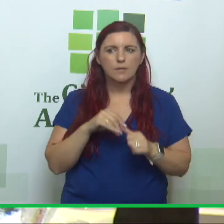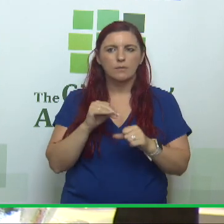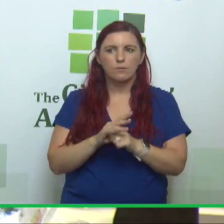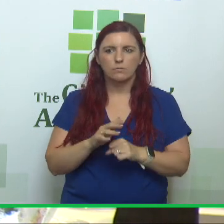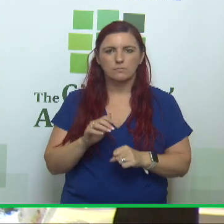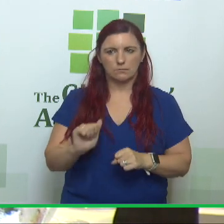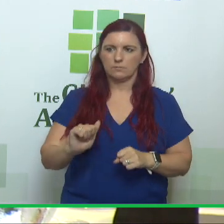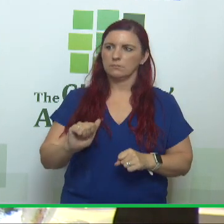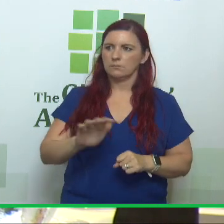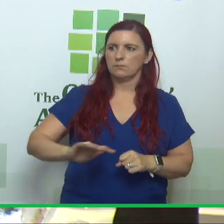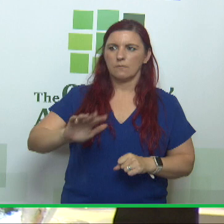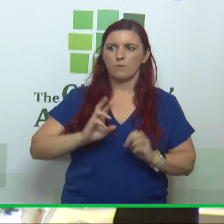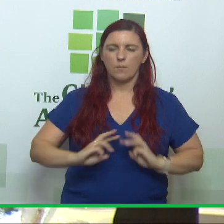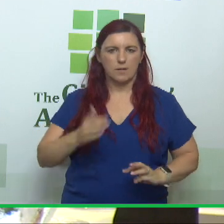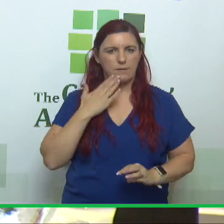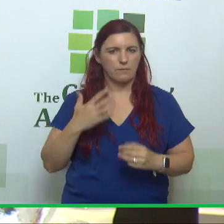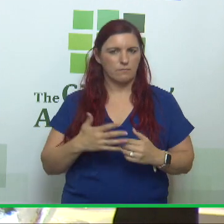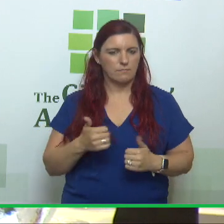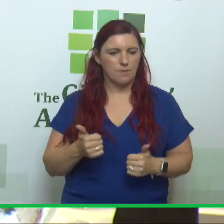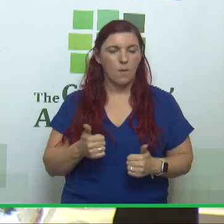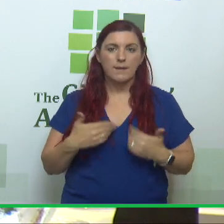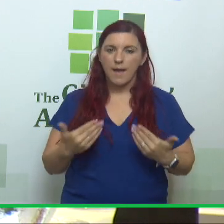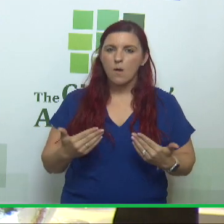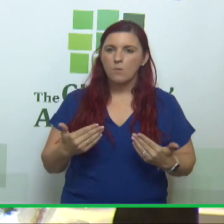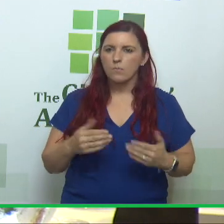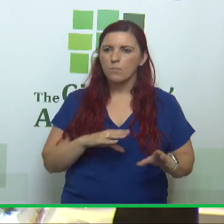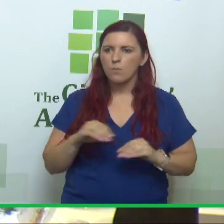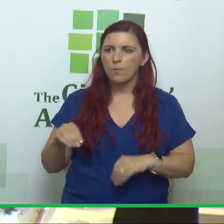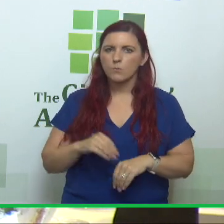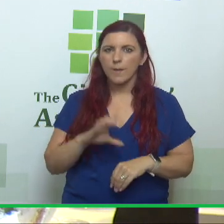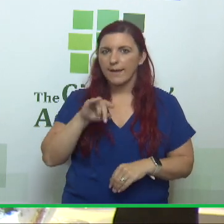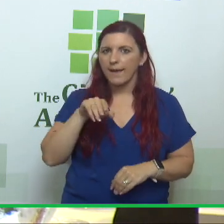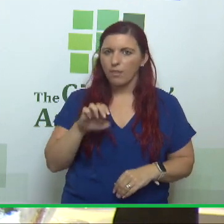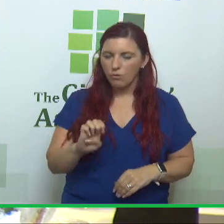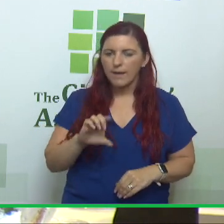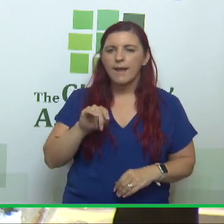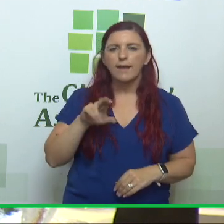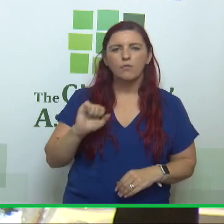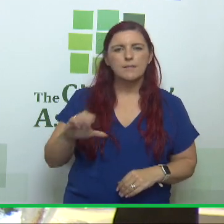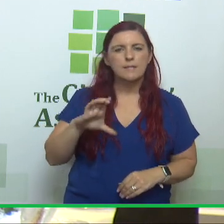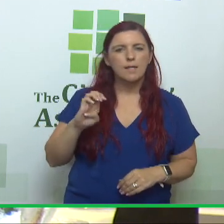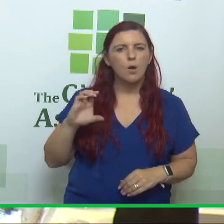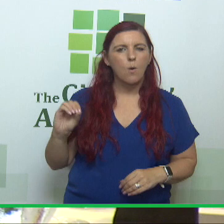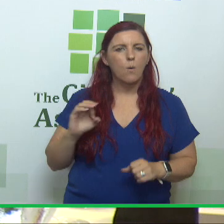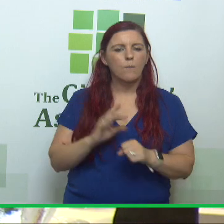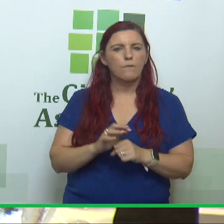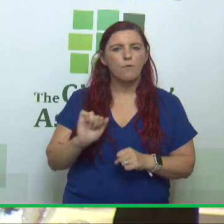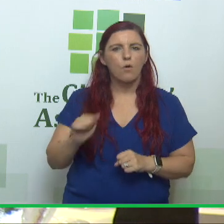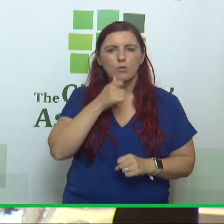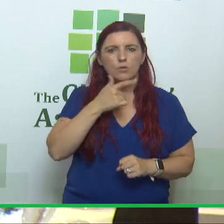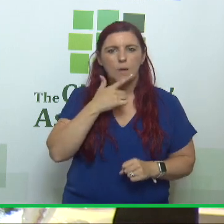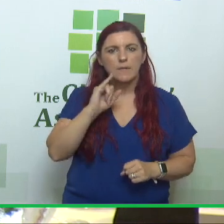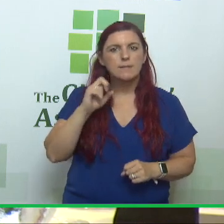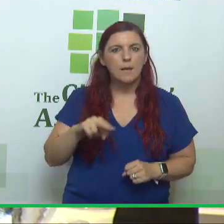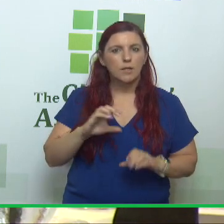for women. So thank you for that, Gary. Okay, can I now ask Catherine Kenny to join us? Catherine is the CEO of Dublin Simon Community. People will